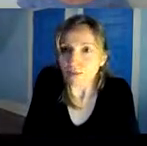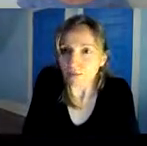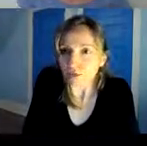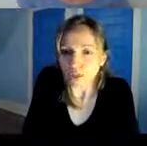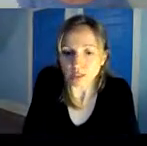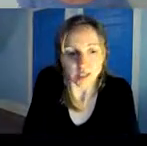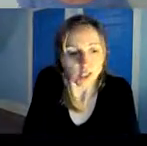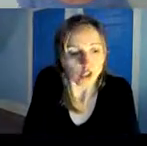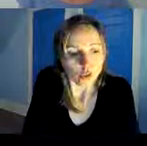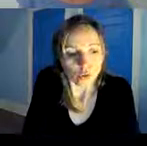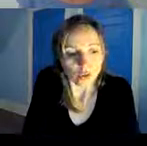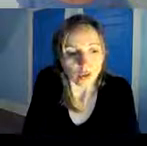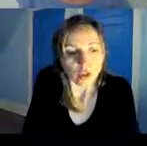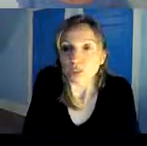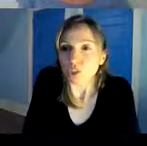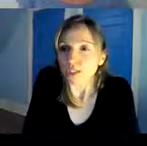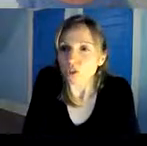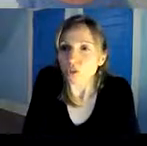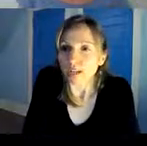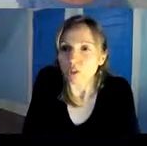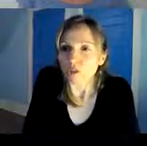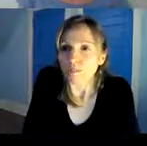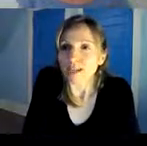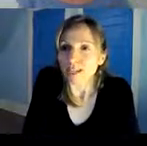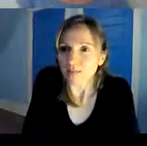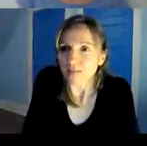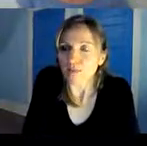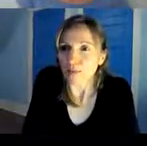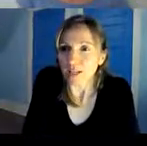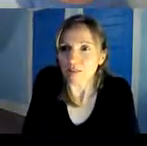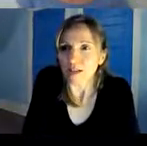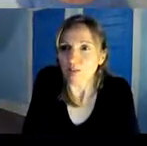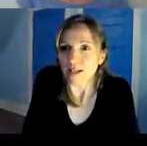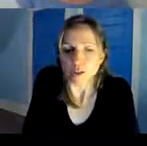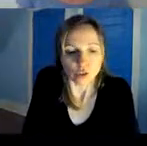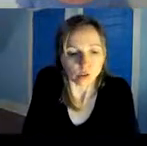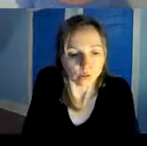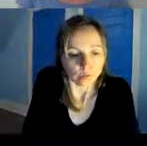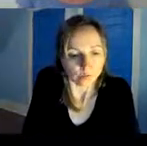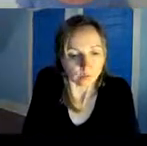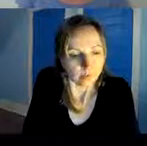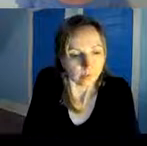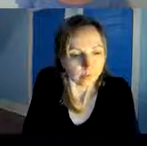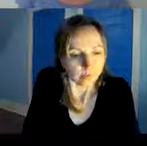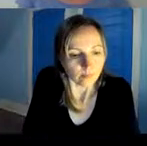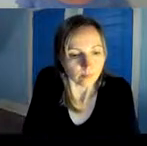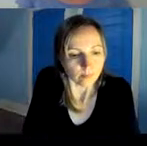high levels of nitrogen to the soil, which changes soil chemistry, making it difficult for many of our native plants to grow.